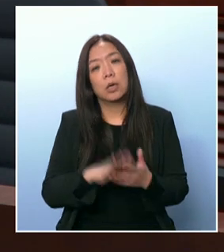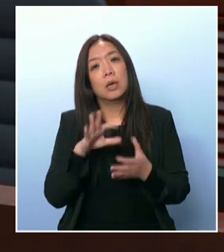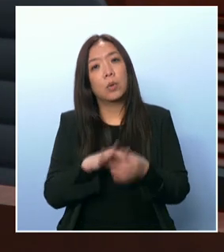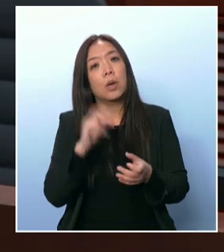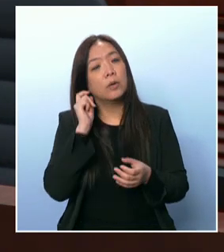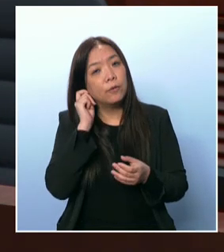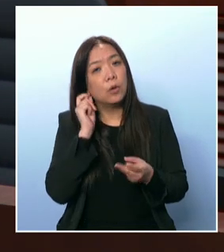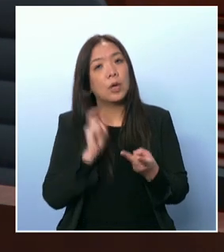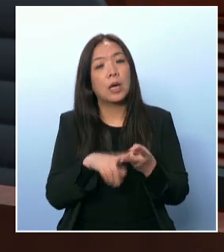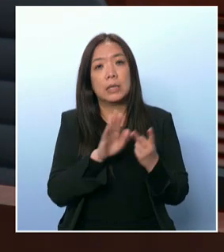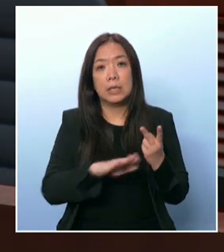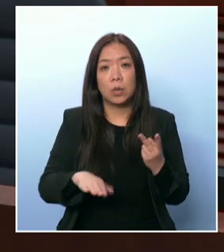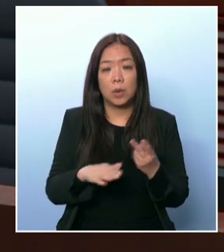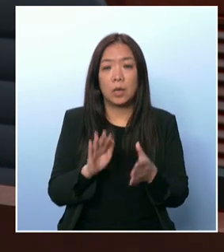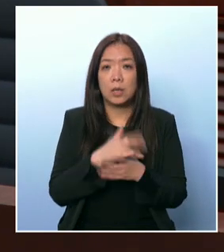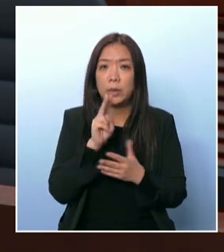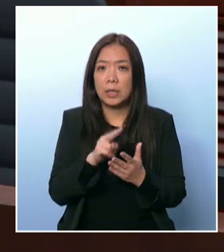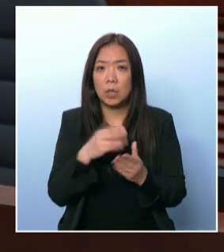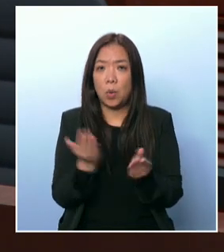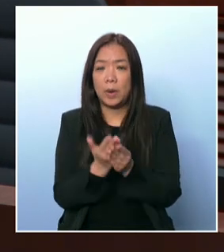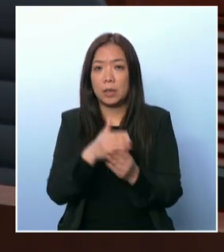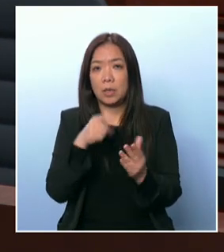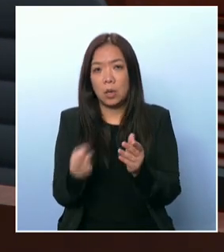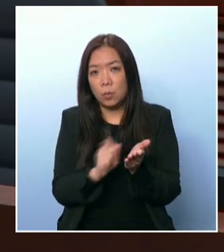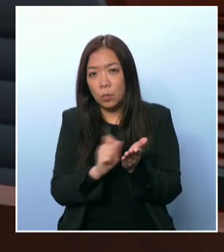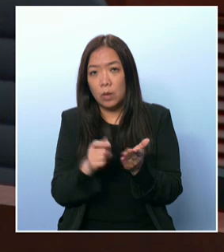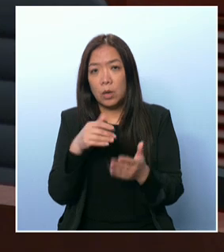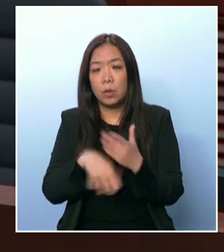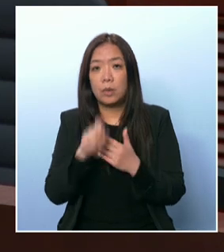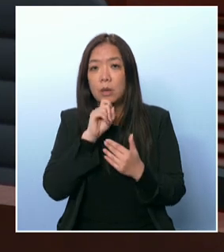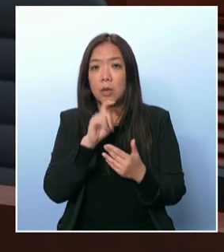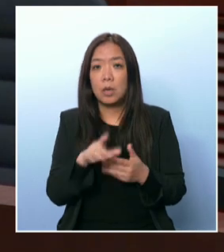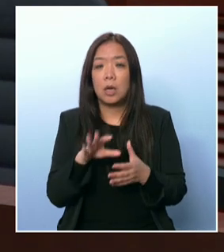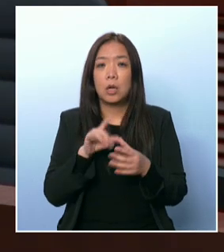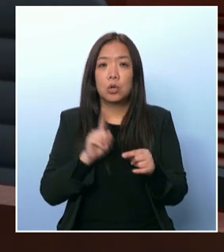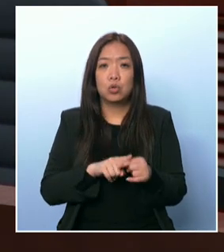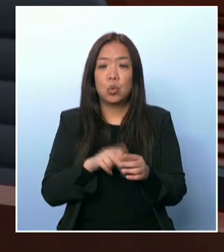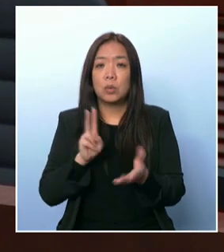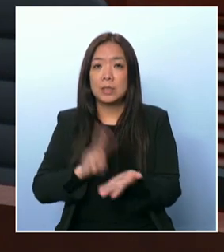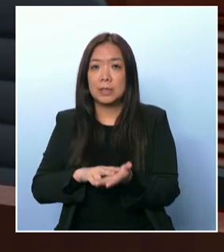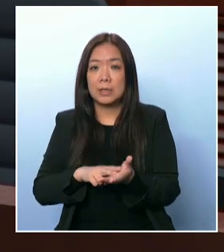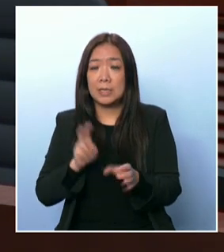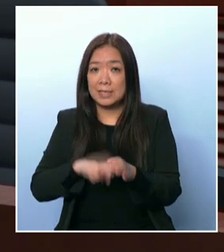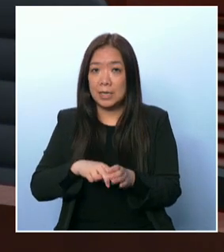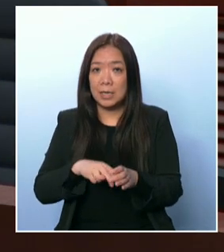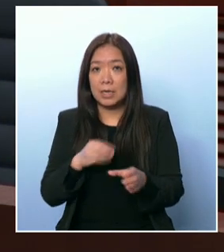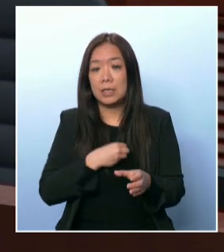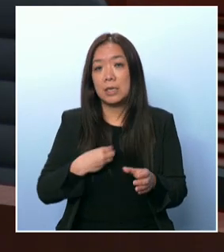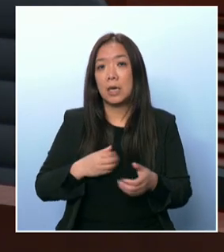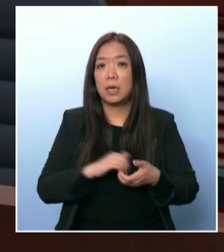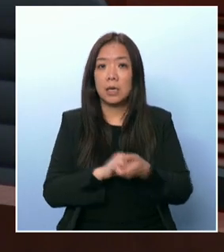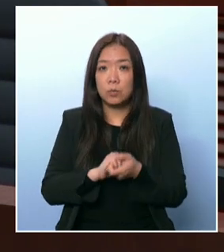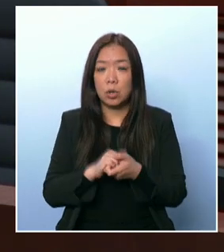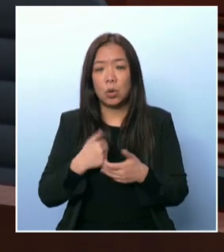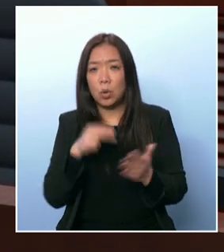Kong, and I think it is very positive. Now, my concern lies in women and children's health.